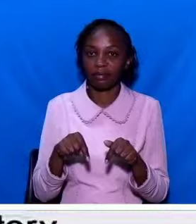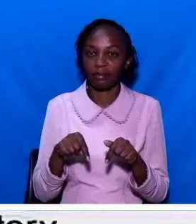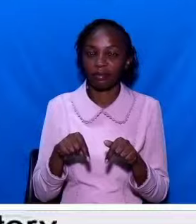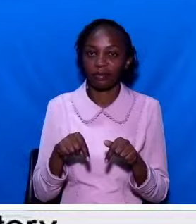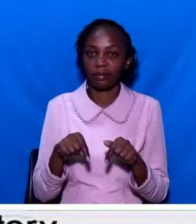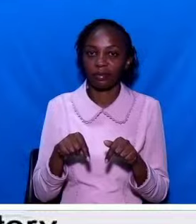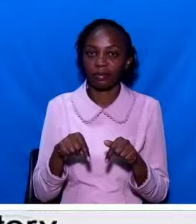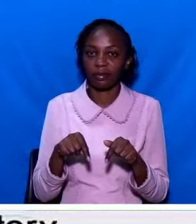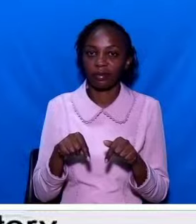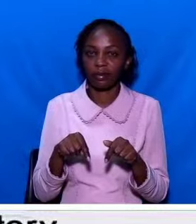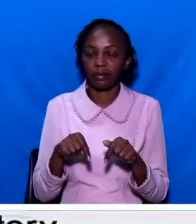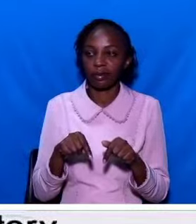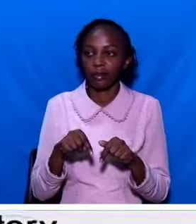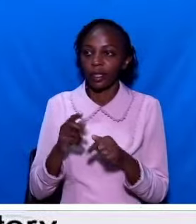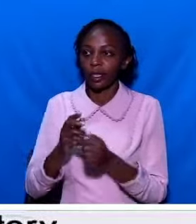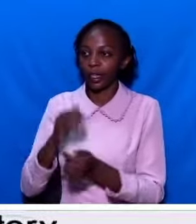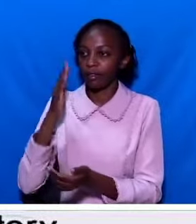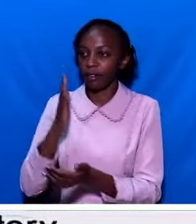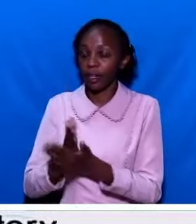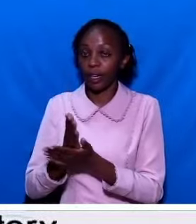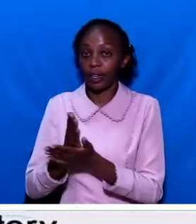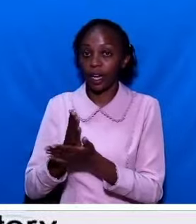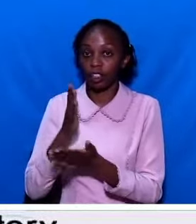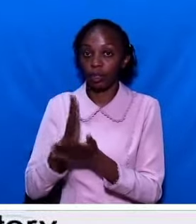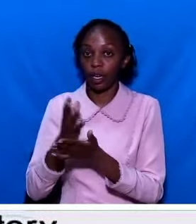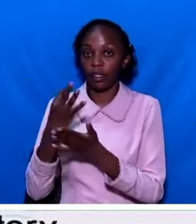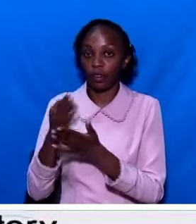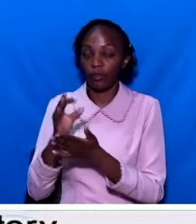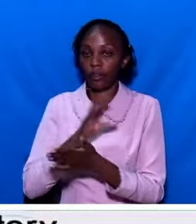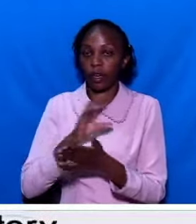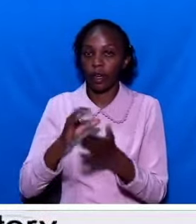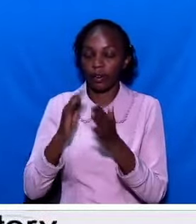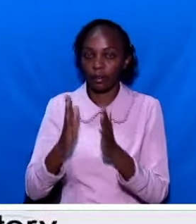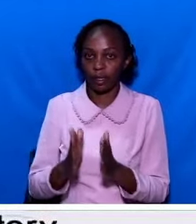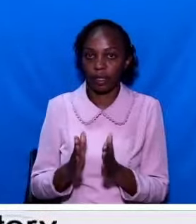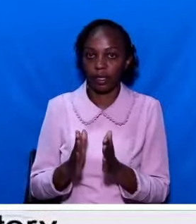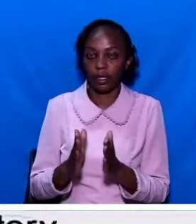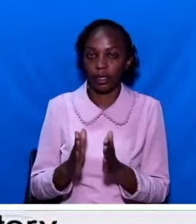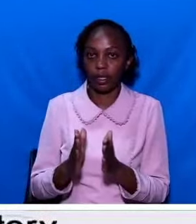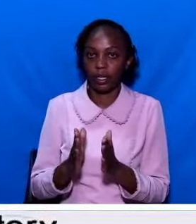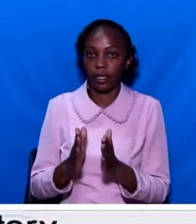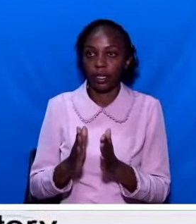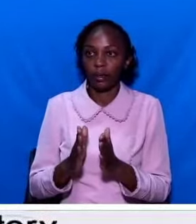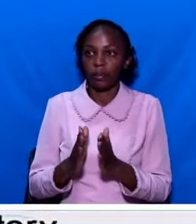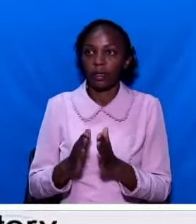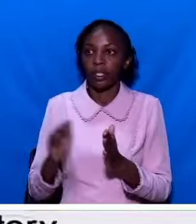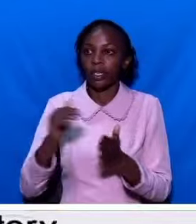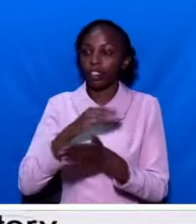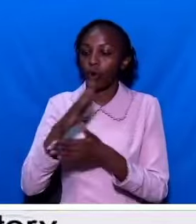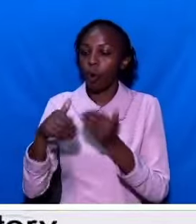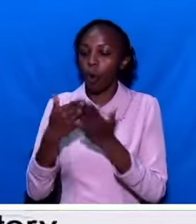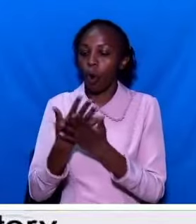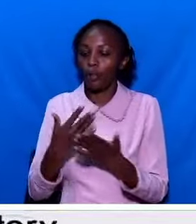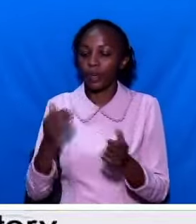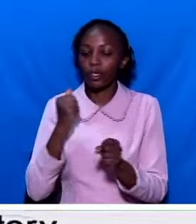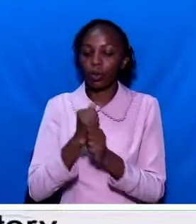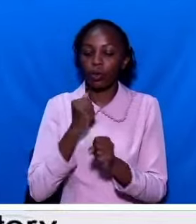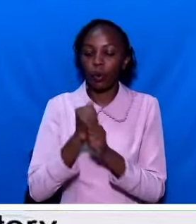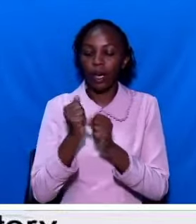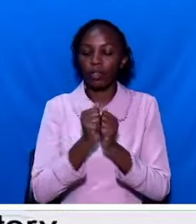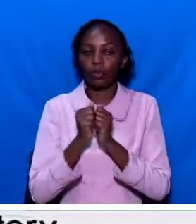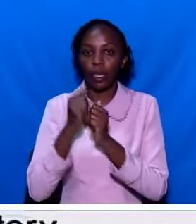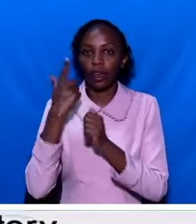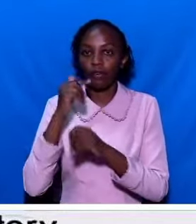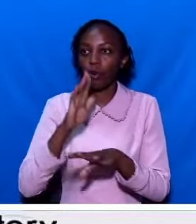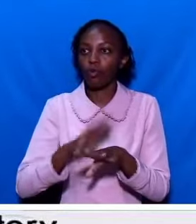the real assurance of a Christian who loves the Lord is plain, that all things work together for good. How